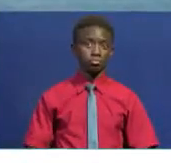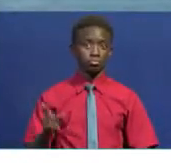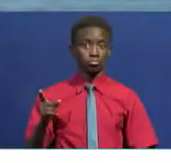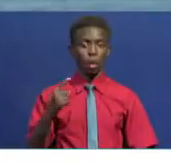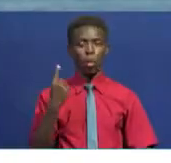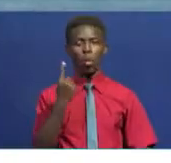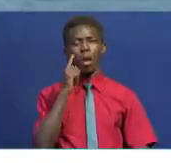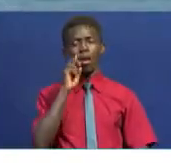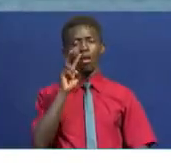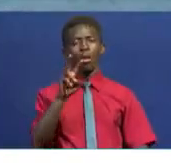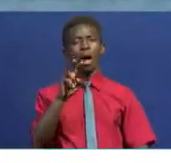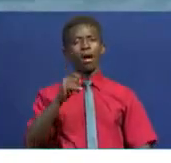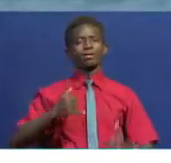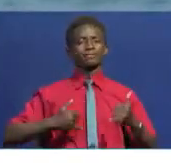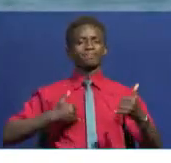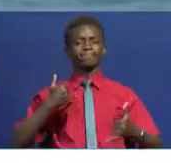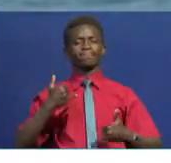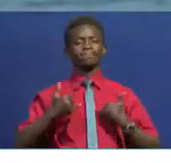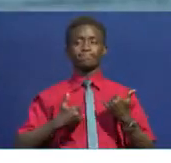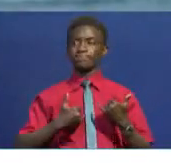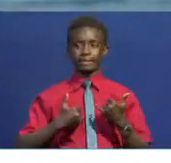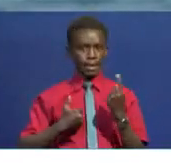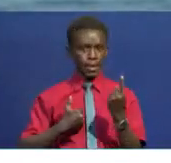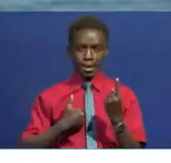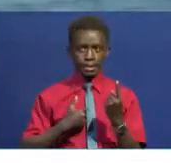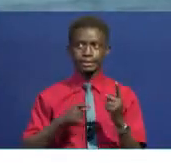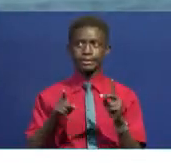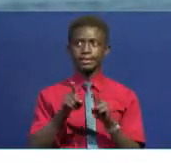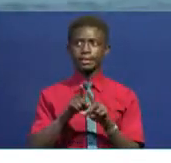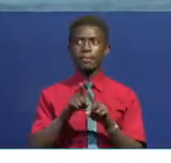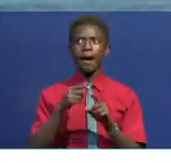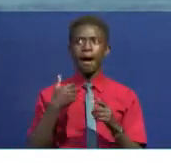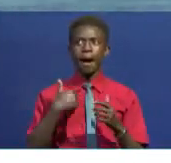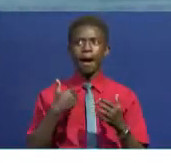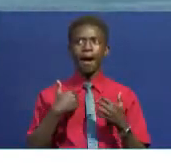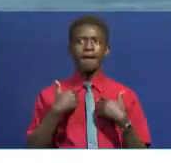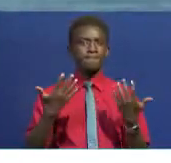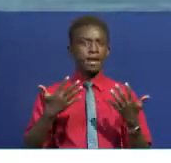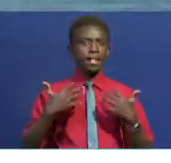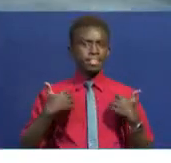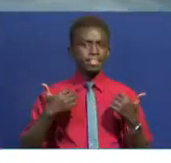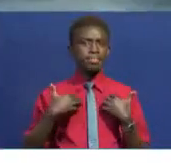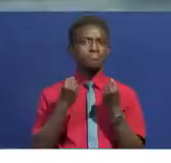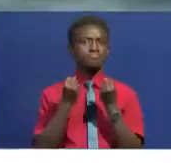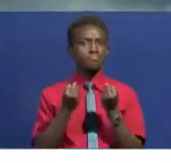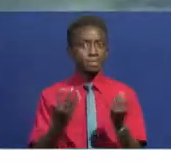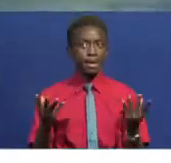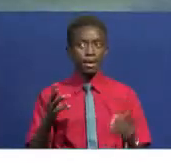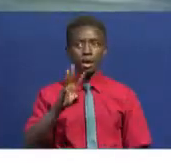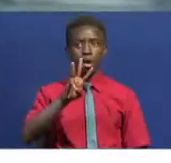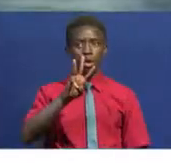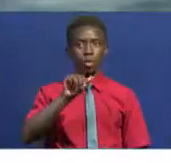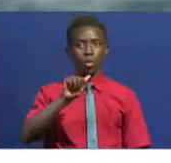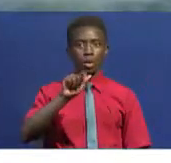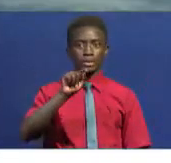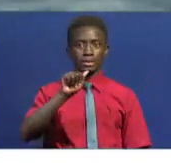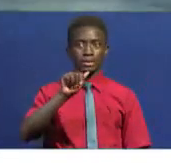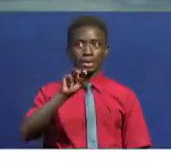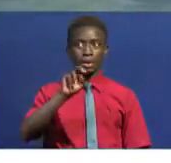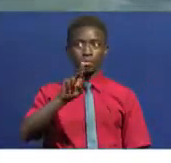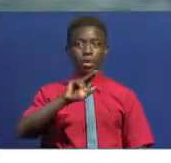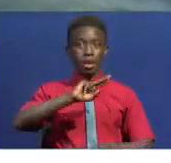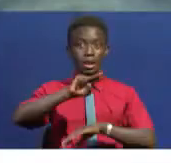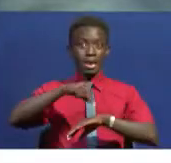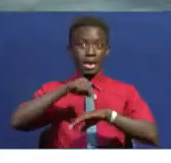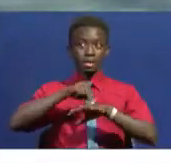the eyes, it is also a sanctuary for marine biodiversity. The Watamu Marine National Park, established